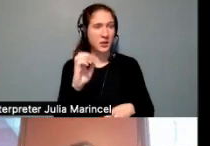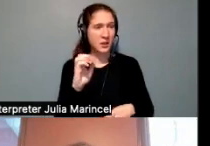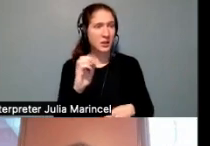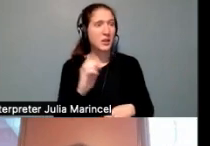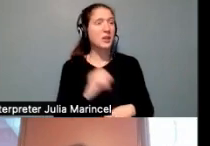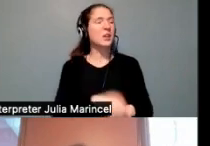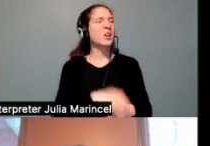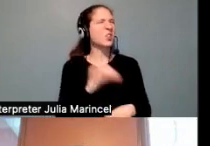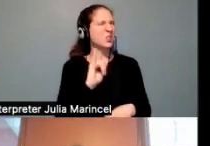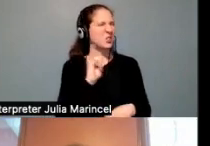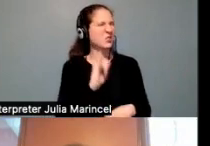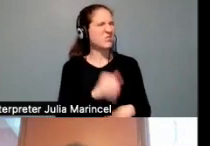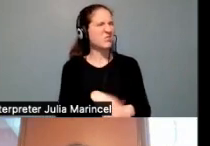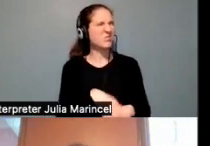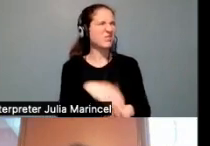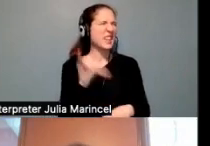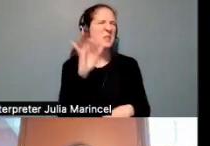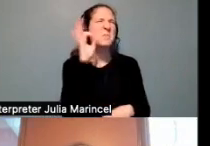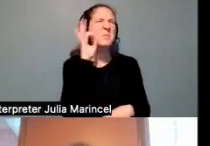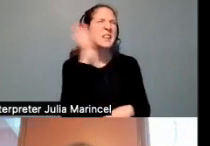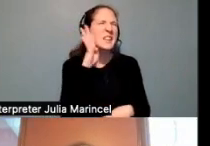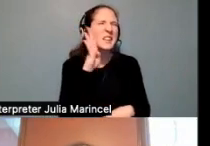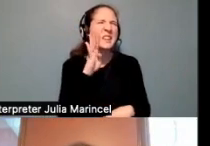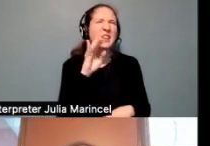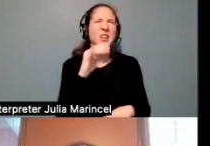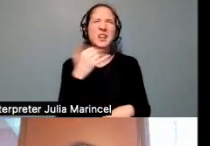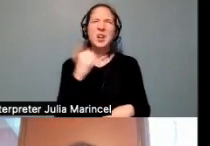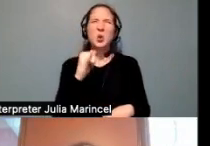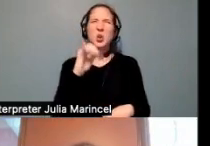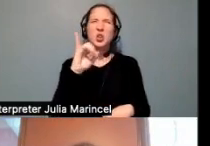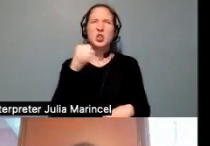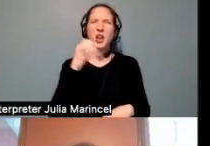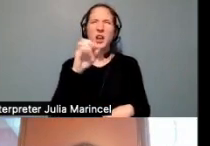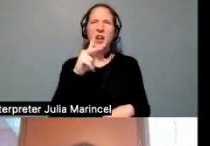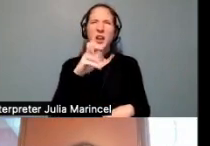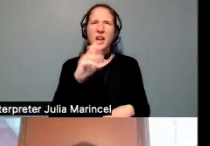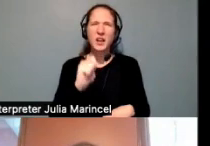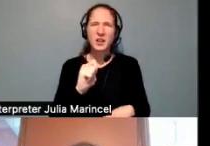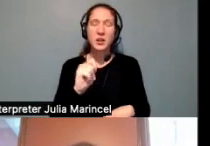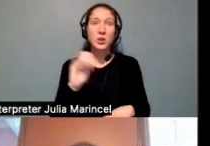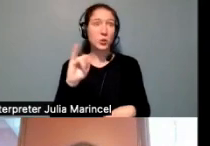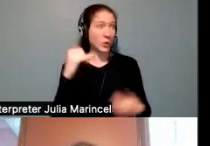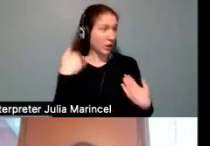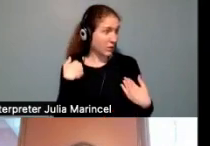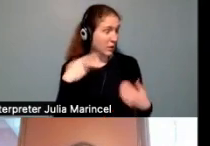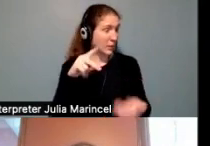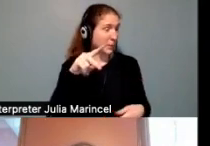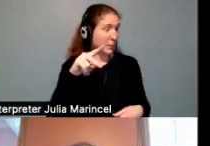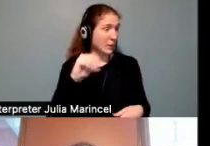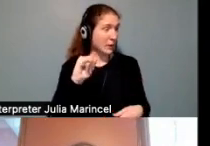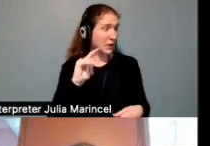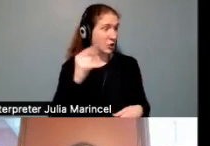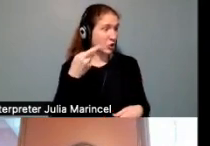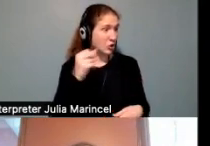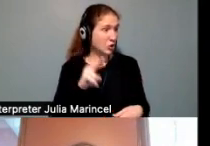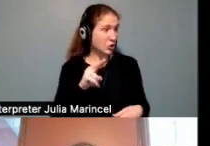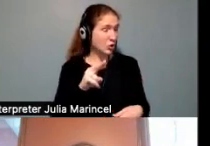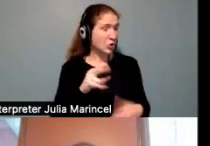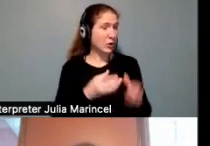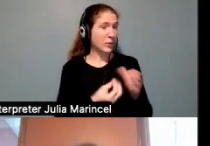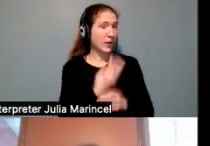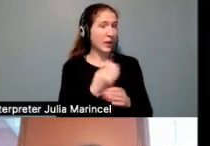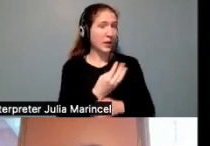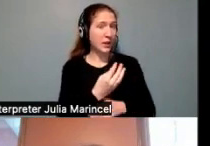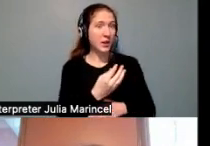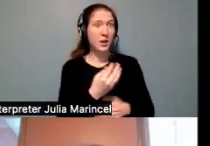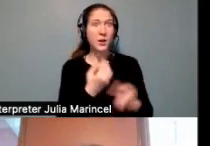pitcher plants, a lot of pitcher plants, like in that illustration. And where we found the first one, There was 3 of them in this site, but they're so hard to find. Even